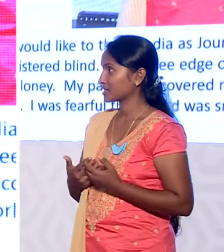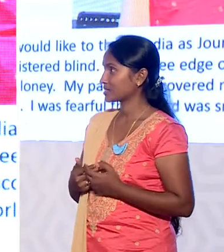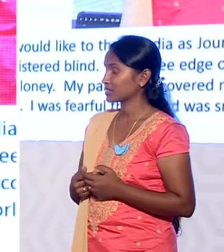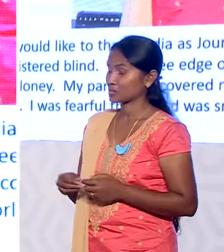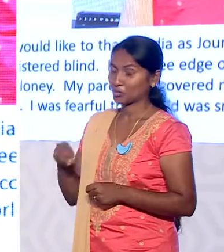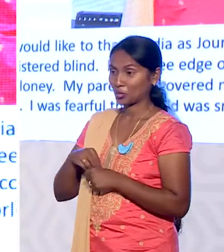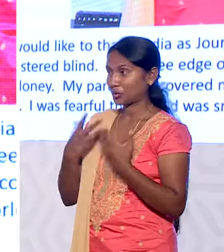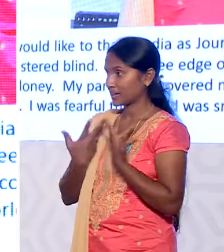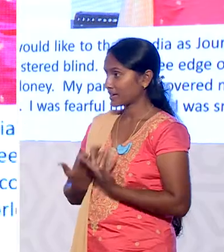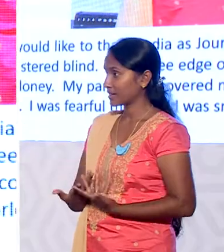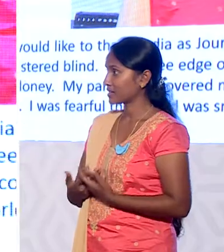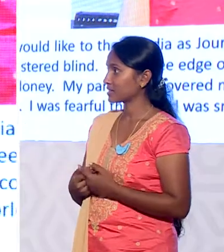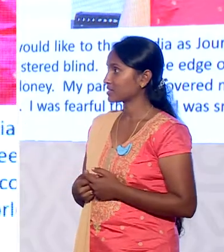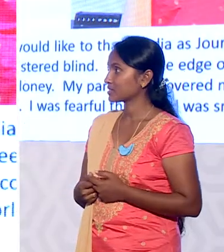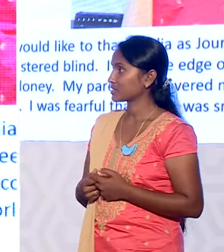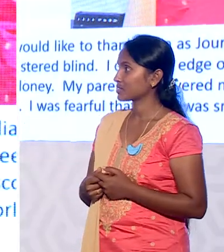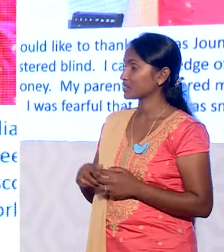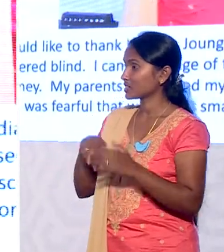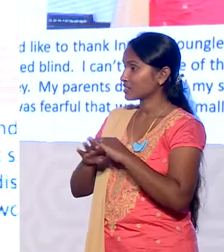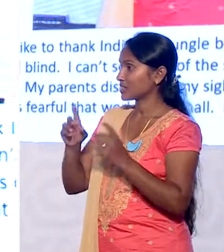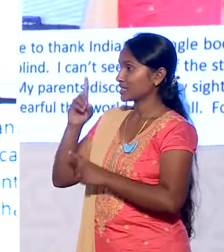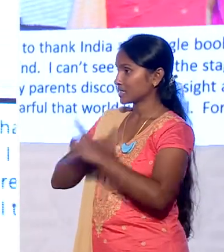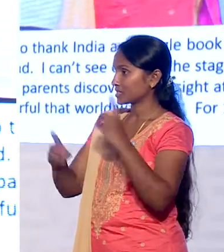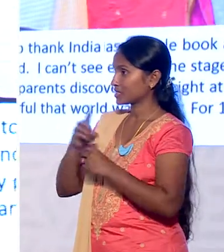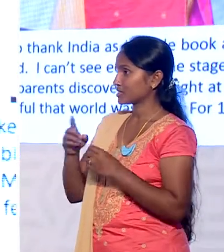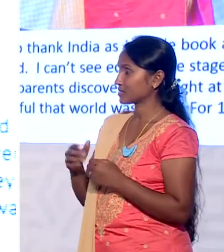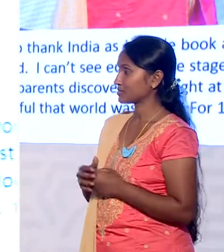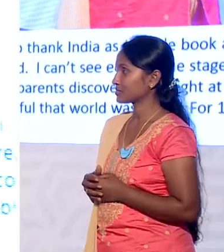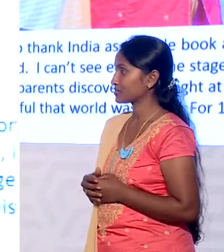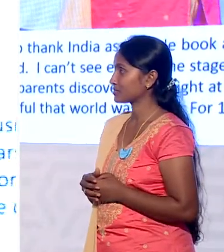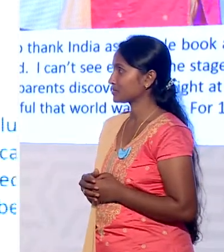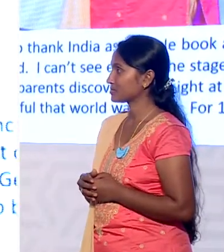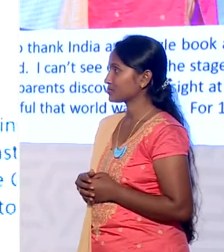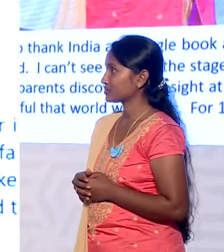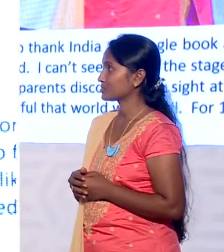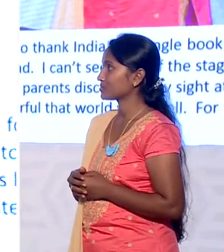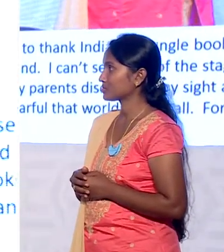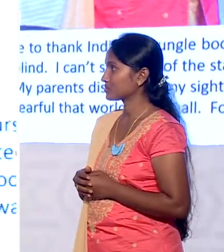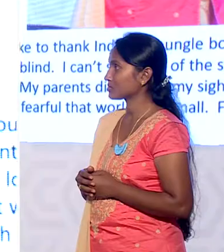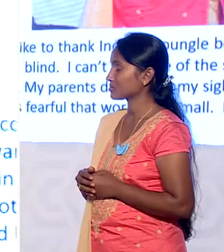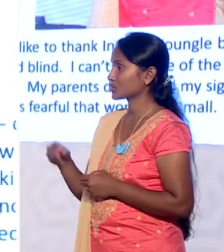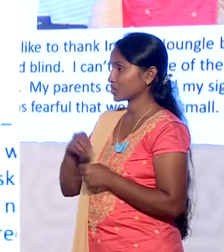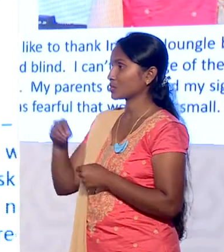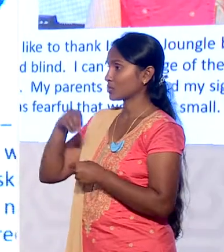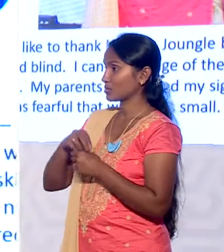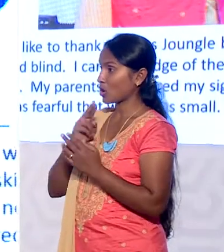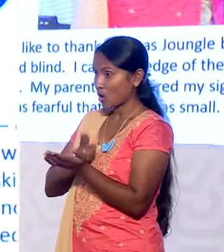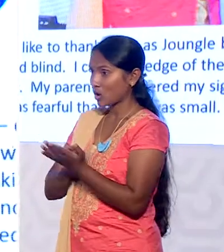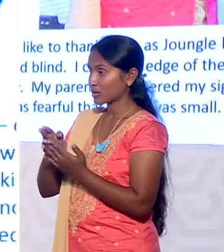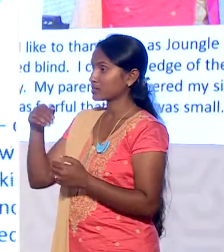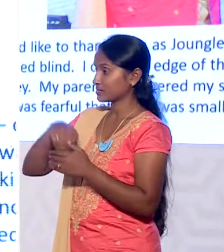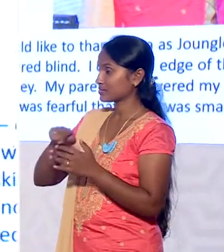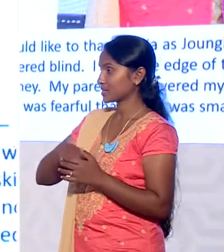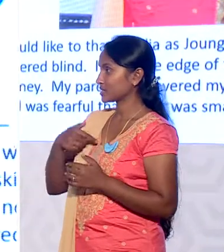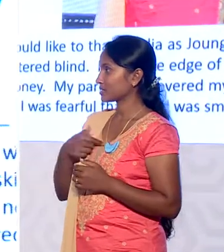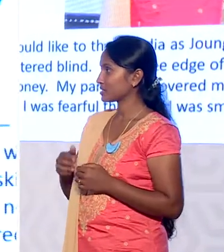exhausted. Because this isn't about disability. All of us hold secrets, right? It's really hard to be ourselves. But eventually